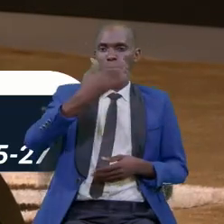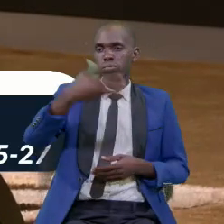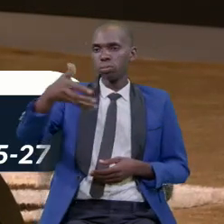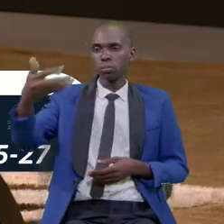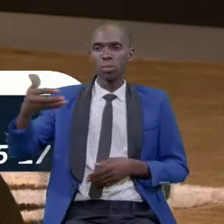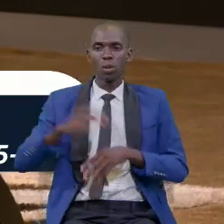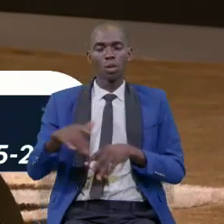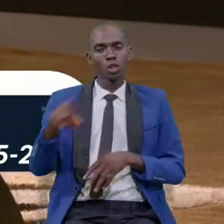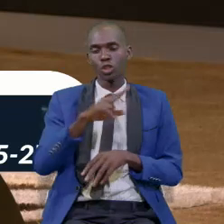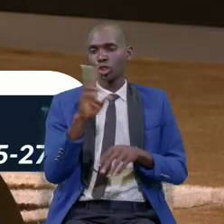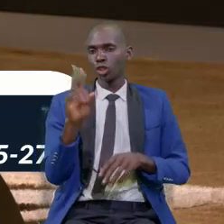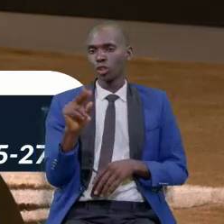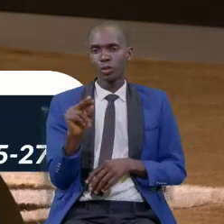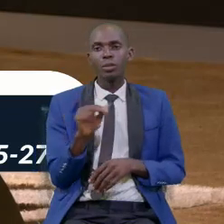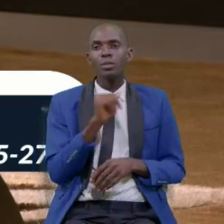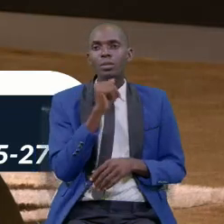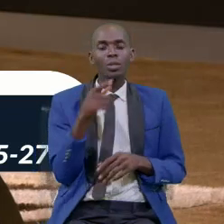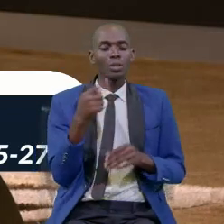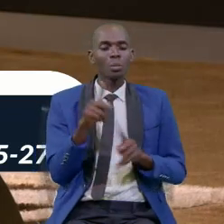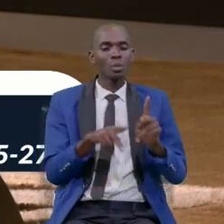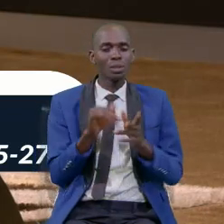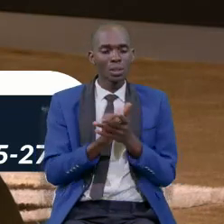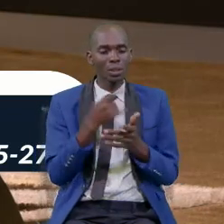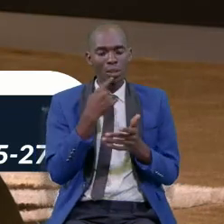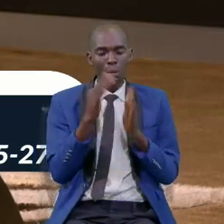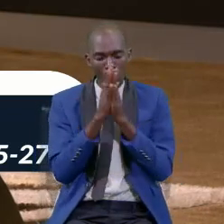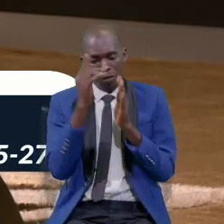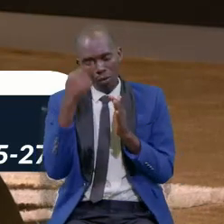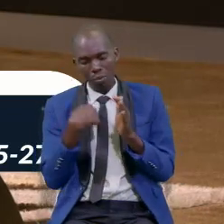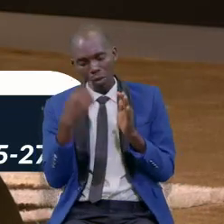not those pray for me prophets that is